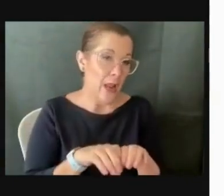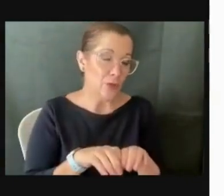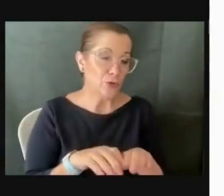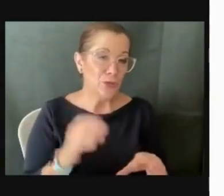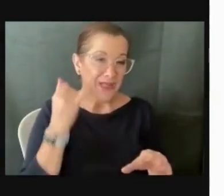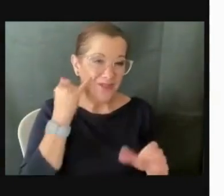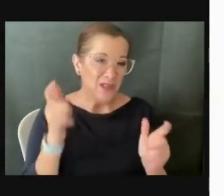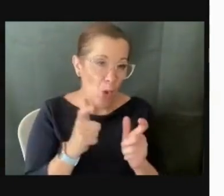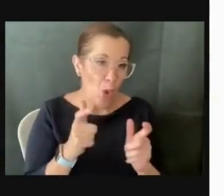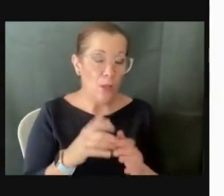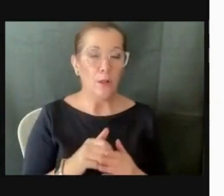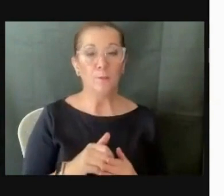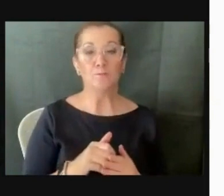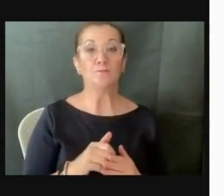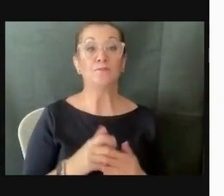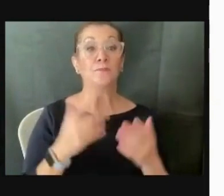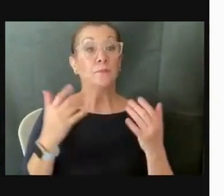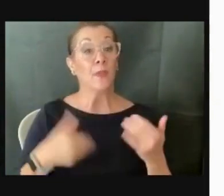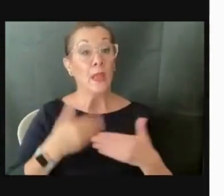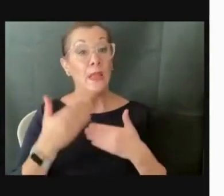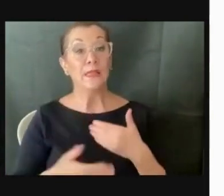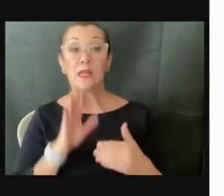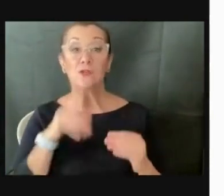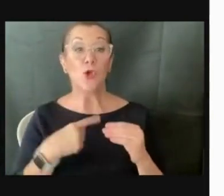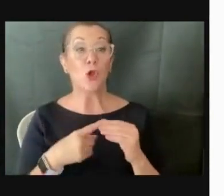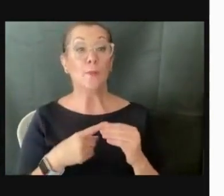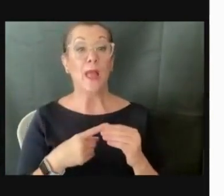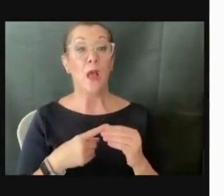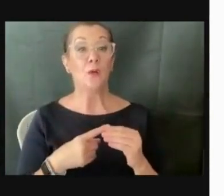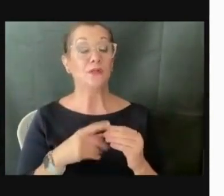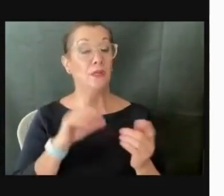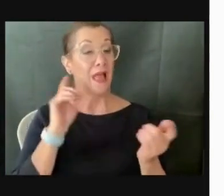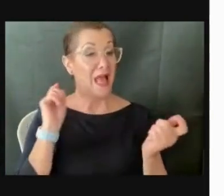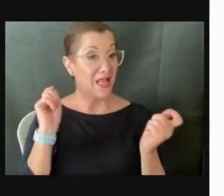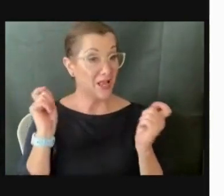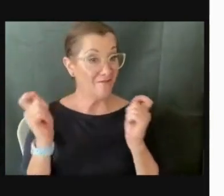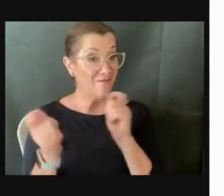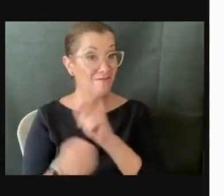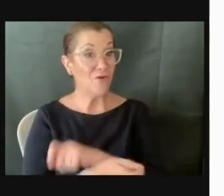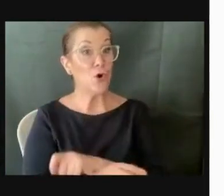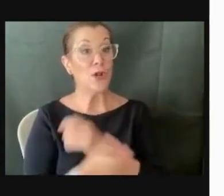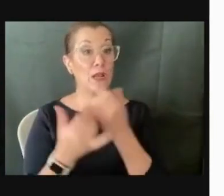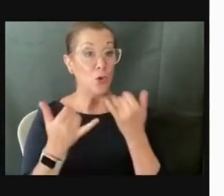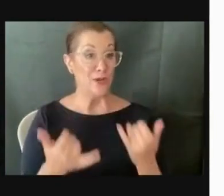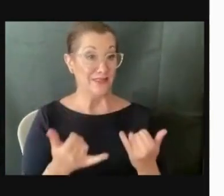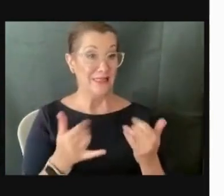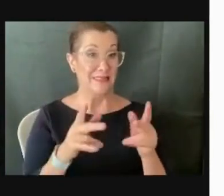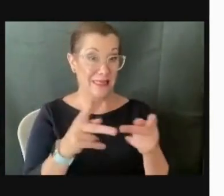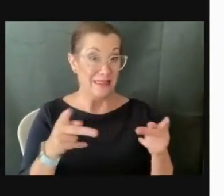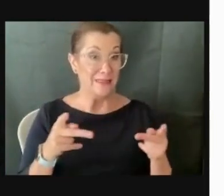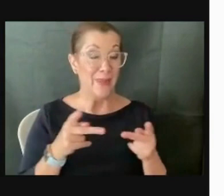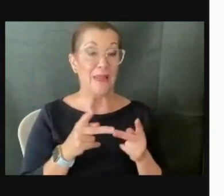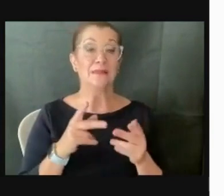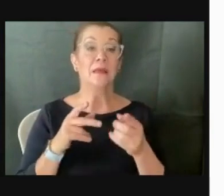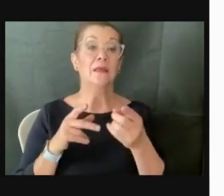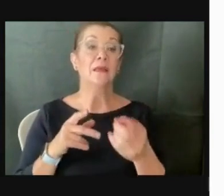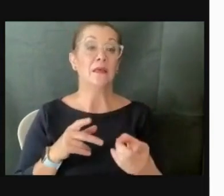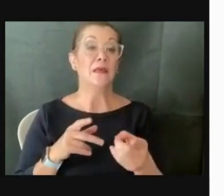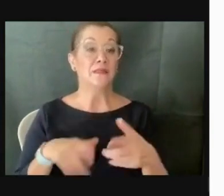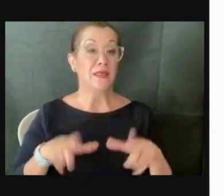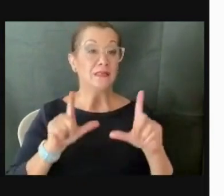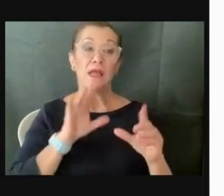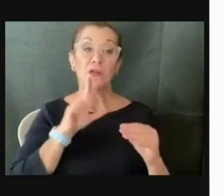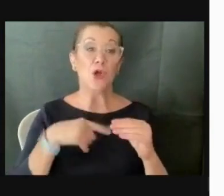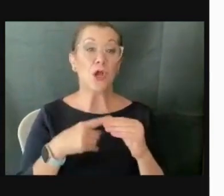Now I'm gonna touch on conversions of existing spaces. And this slide is specifically about